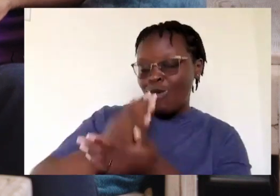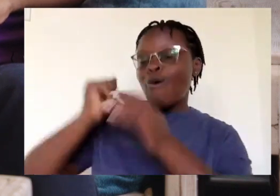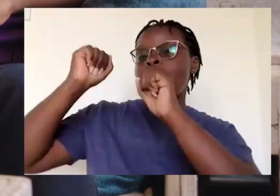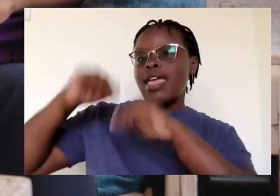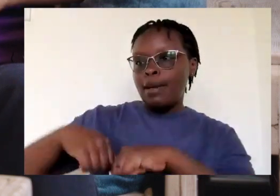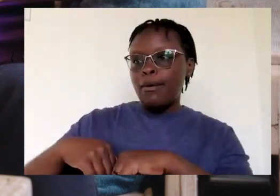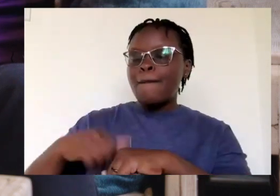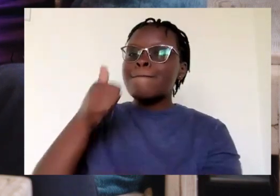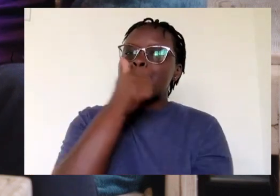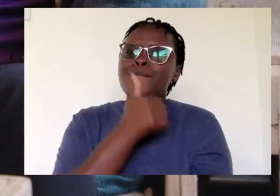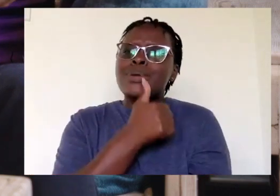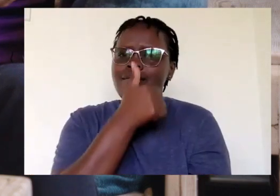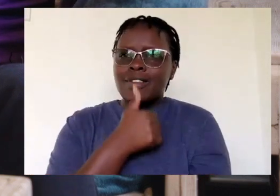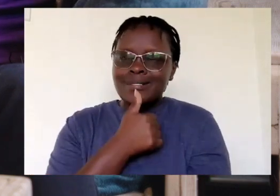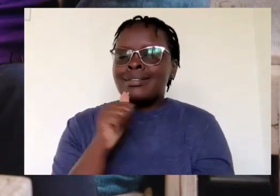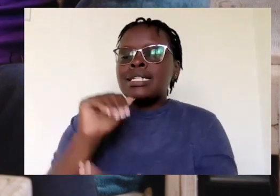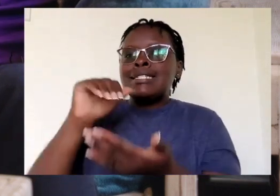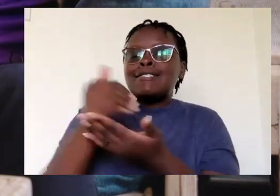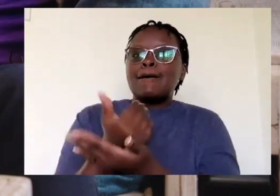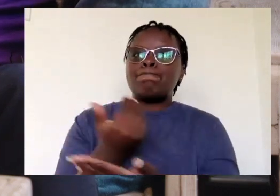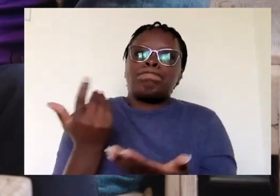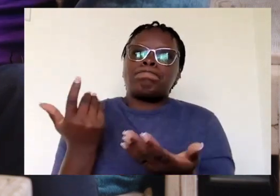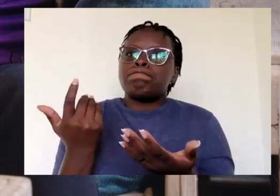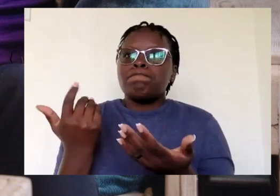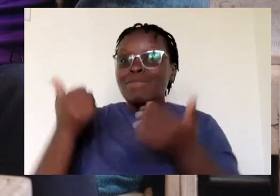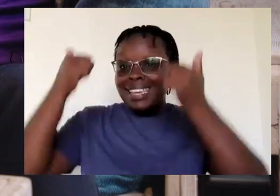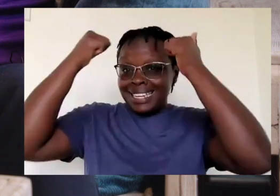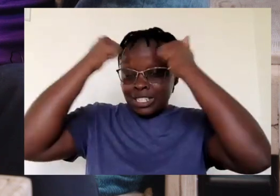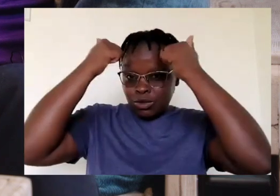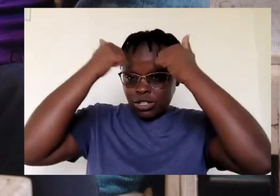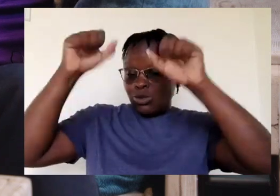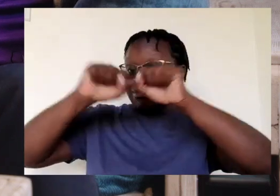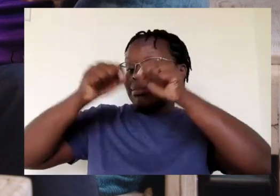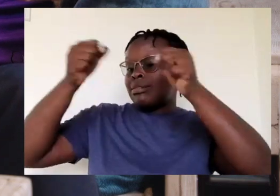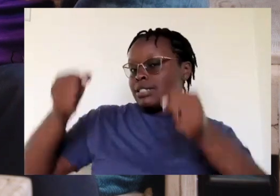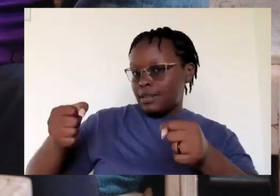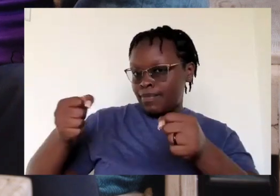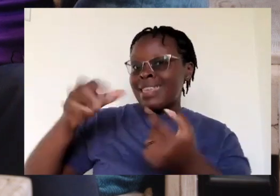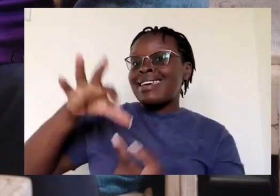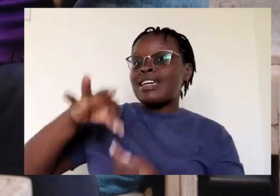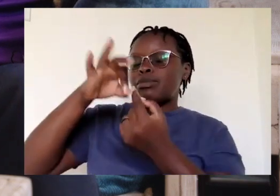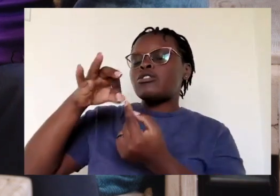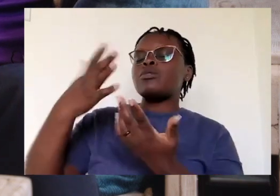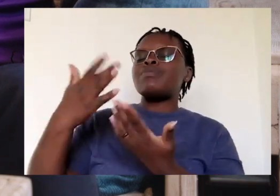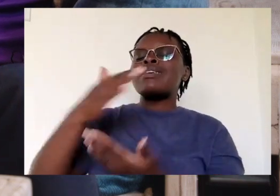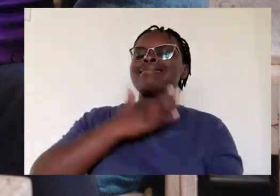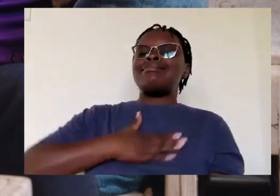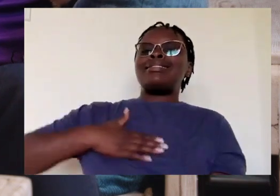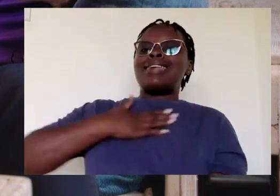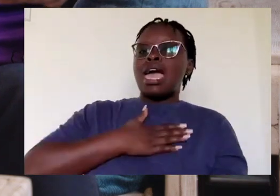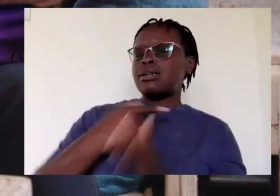able to privatize some bit of education ecosystem, especially science